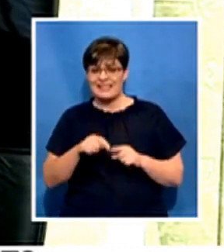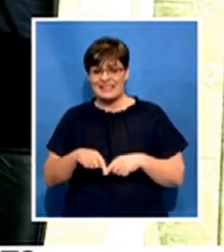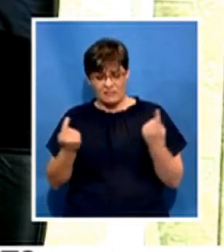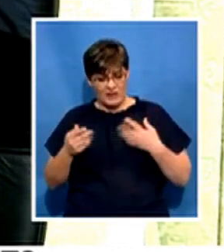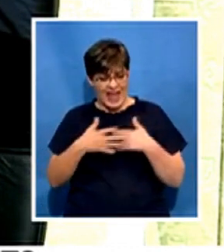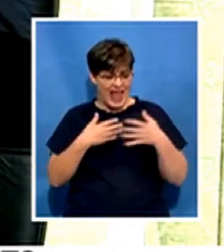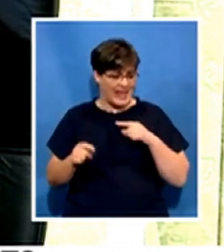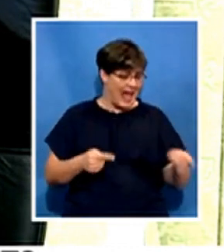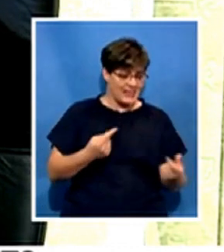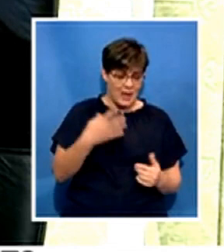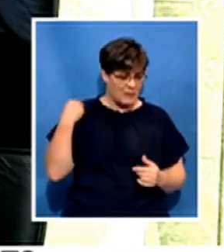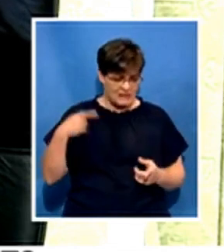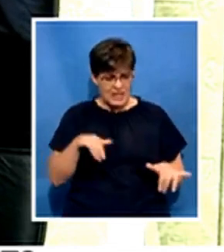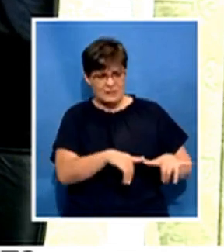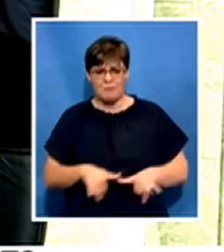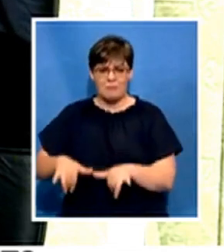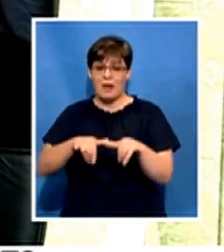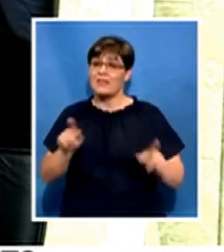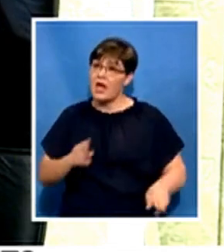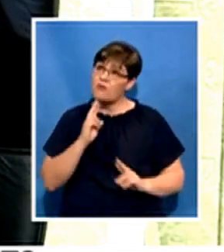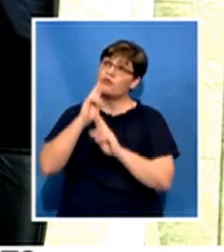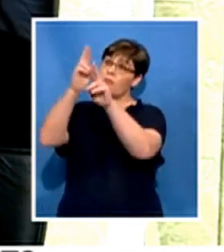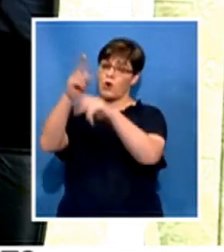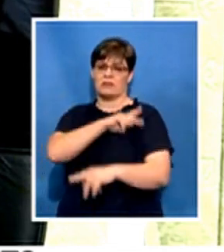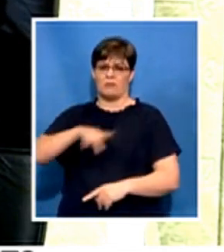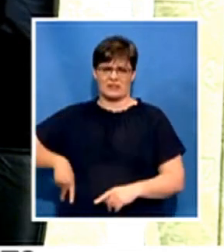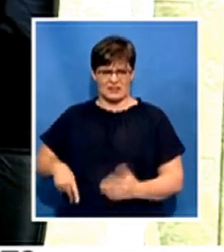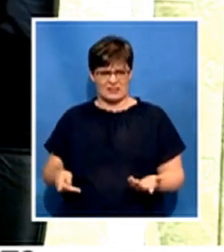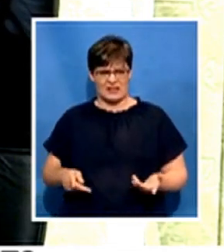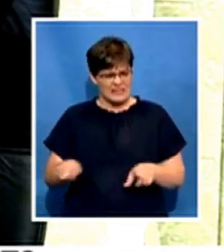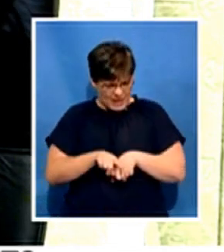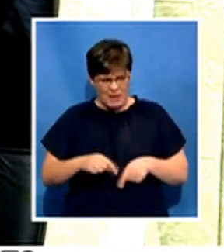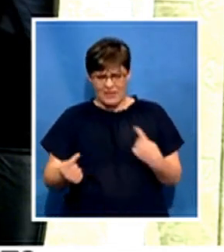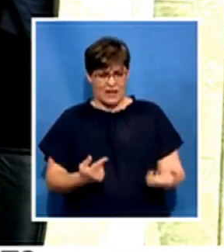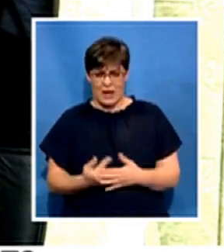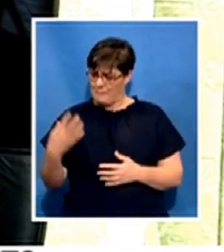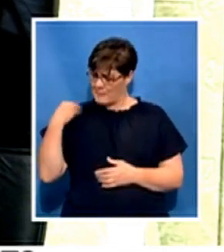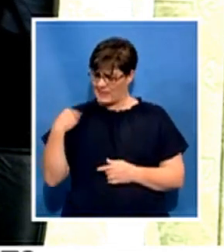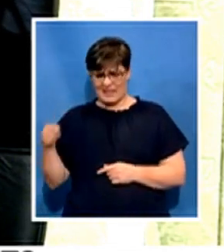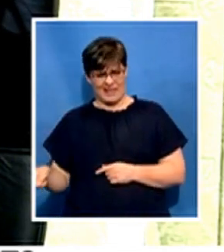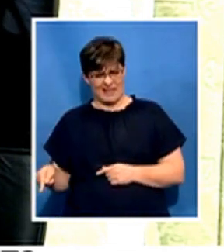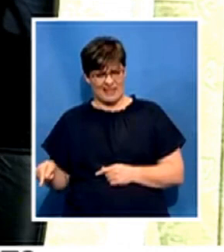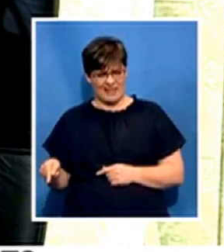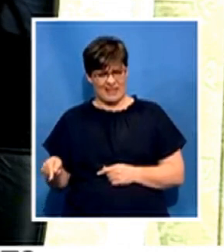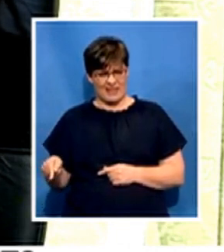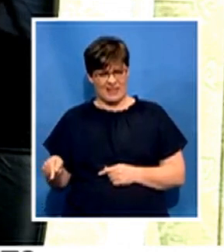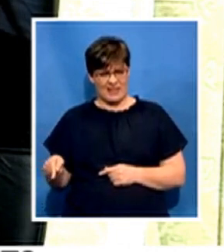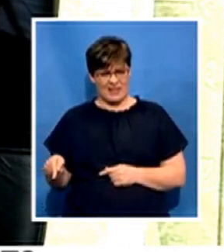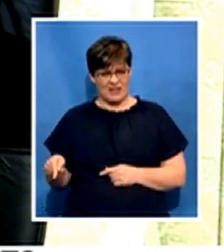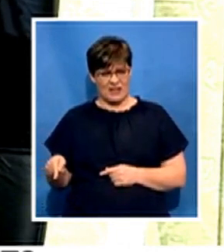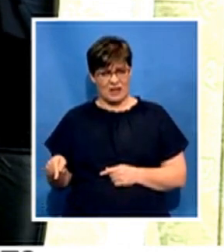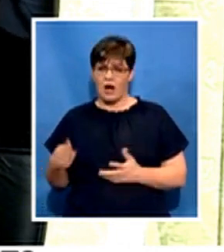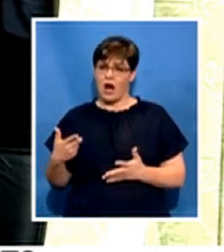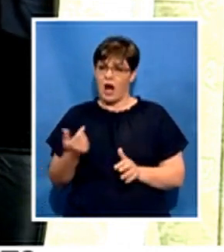president, just like others. We don't believe that there's a ministry that is super and all